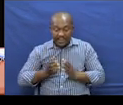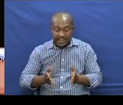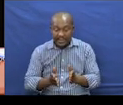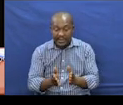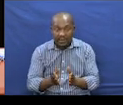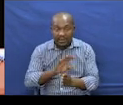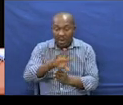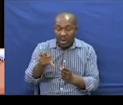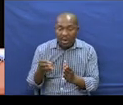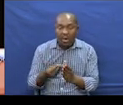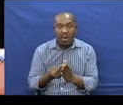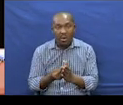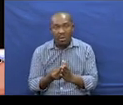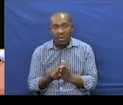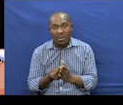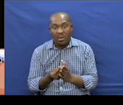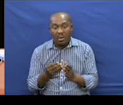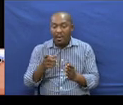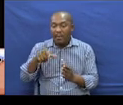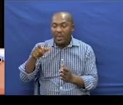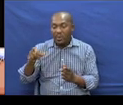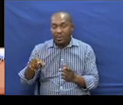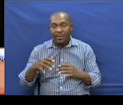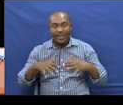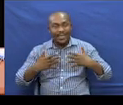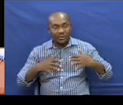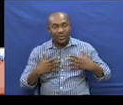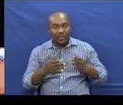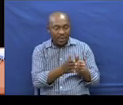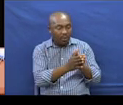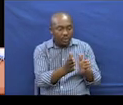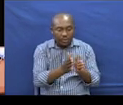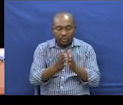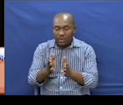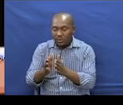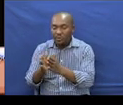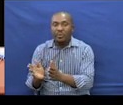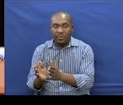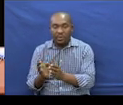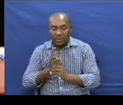country enjoy the equal opportunity before the law.